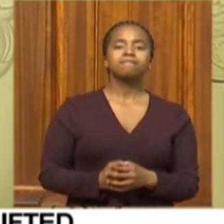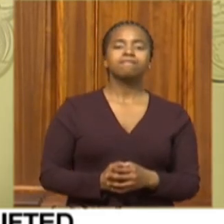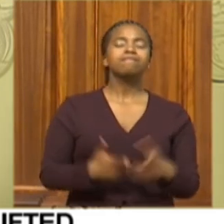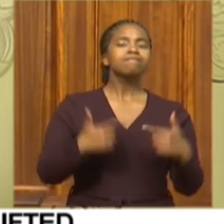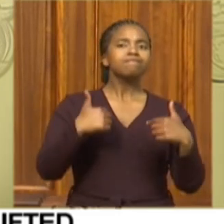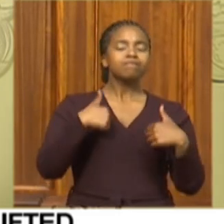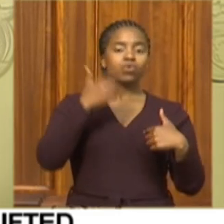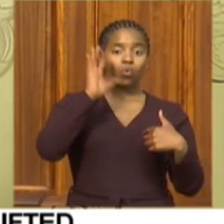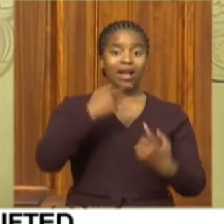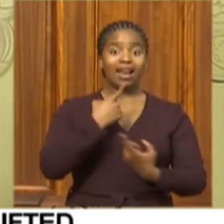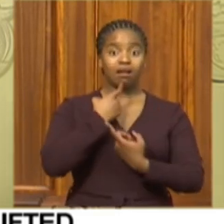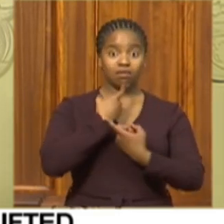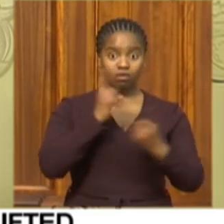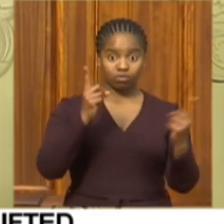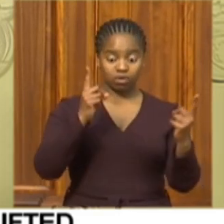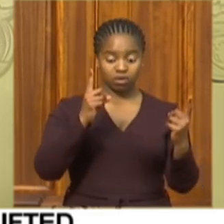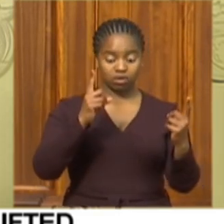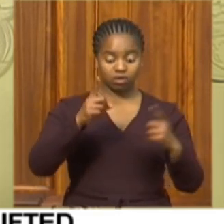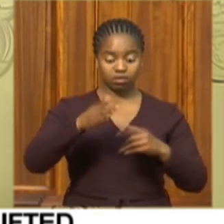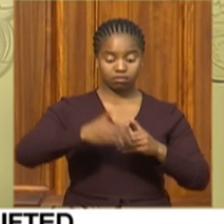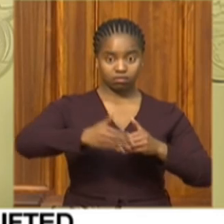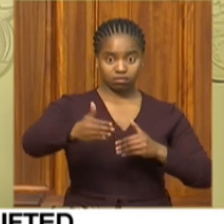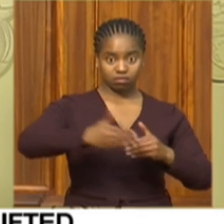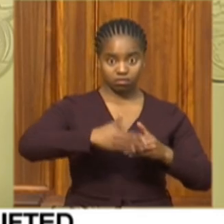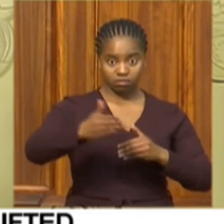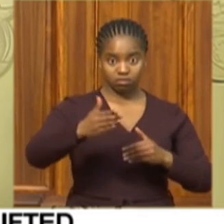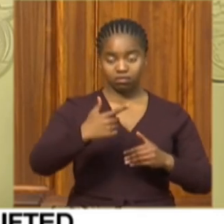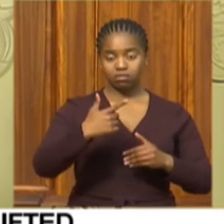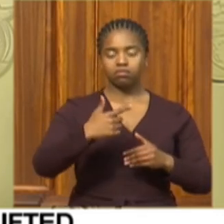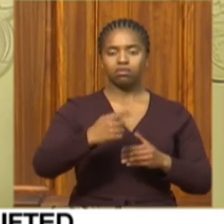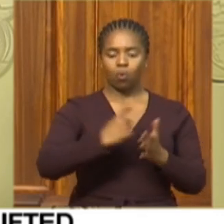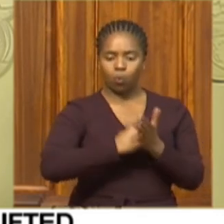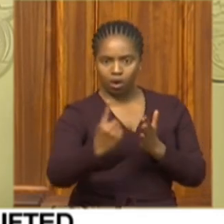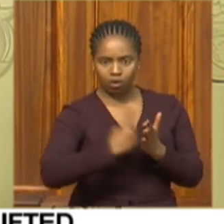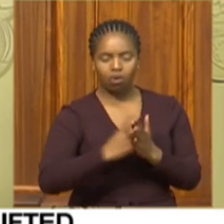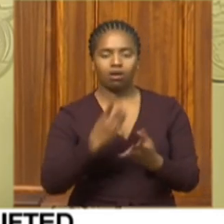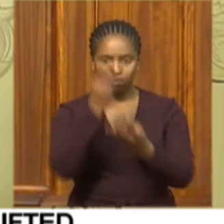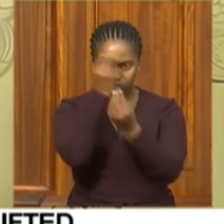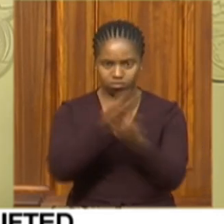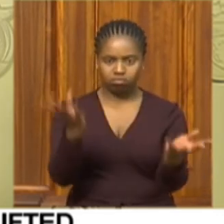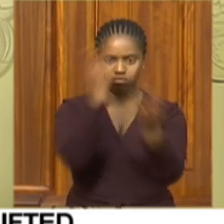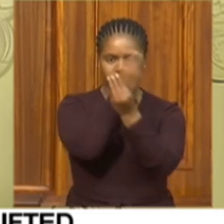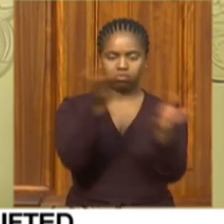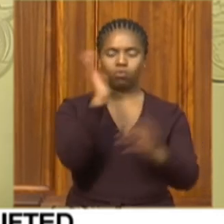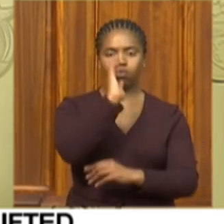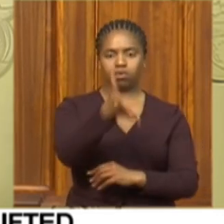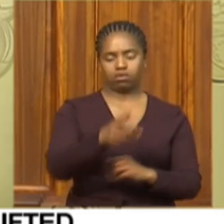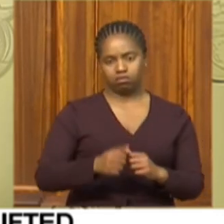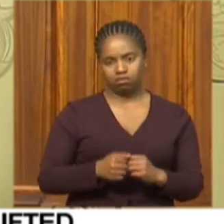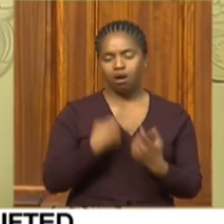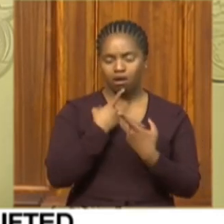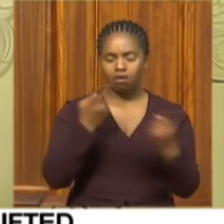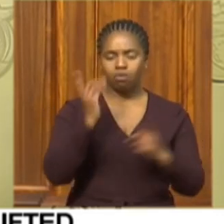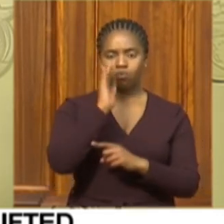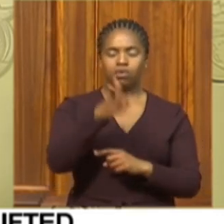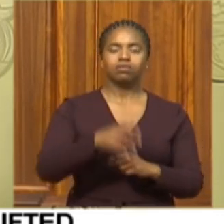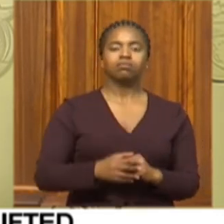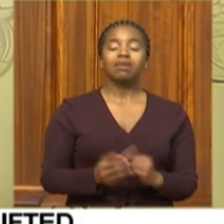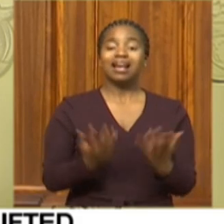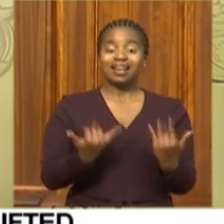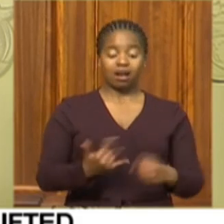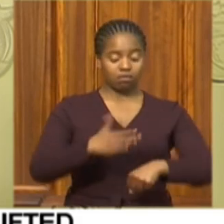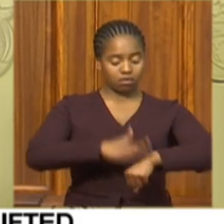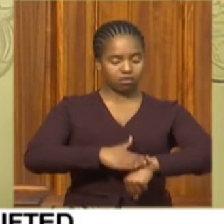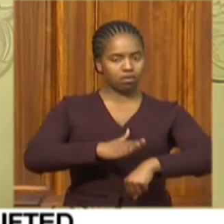making announcements on the outcome of this work in the next few weeks. We will use this moment not only